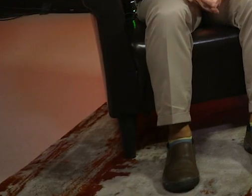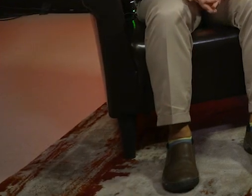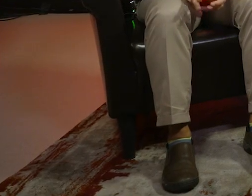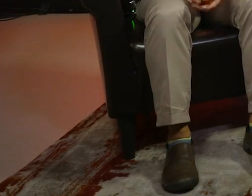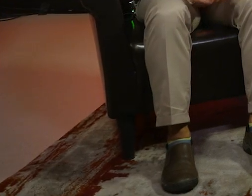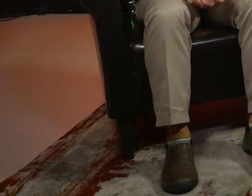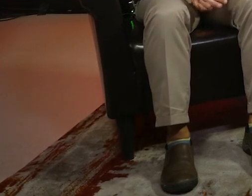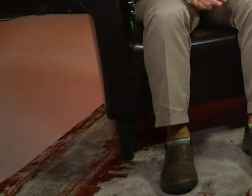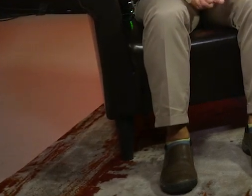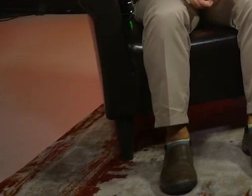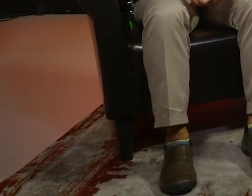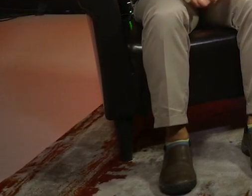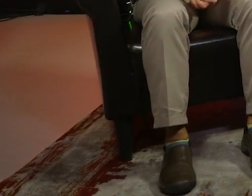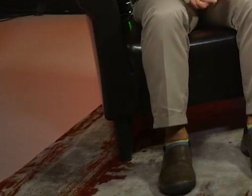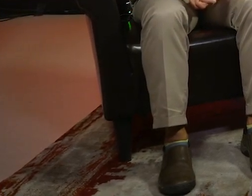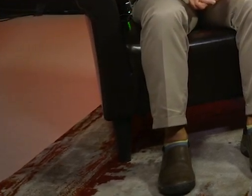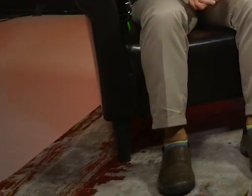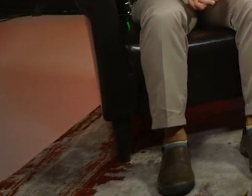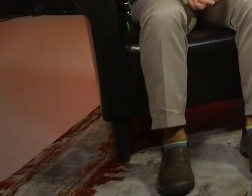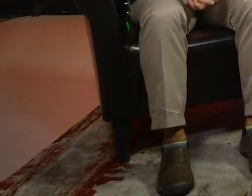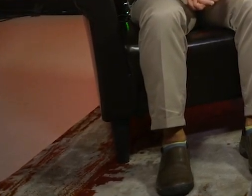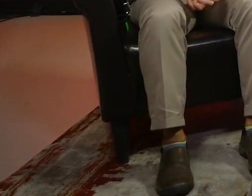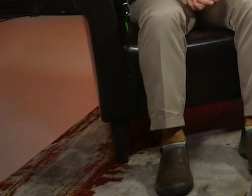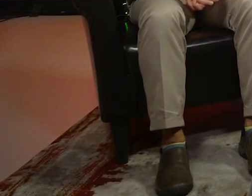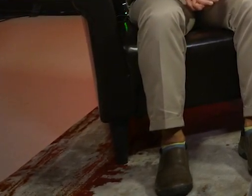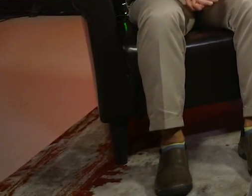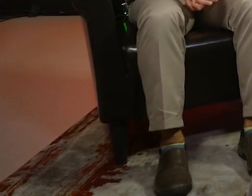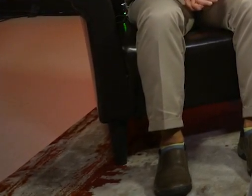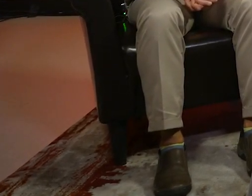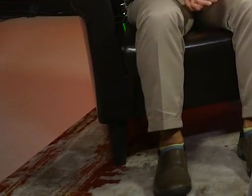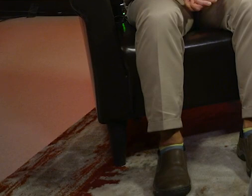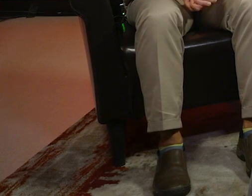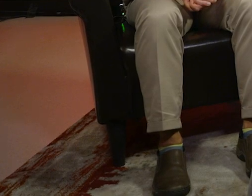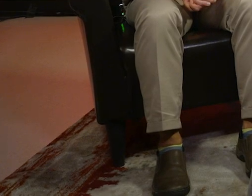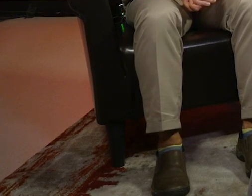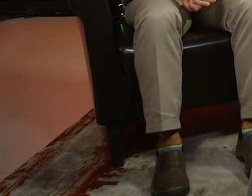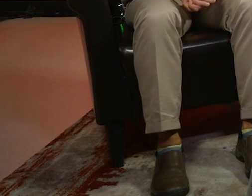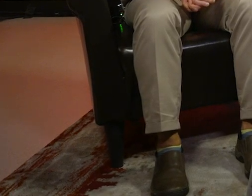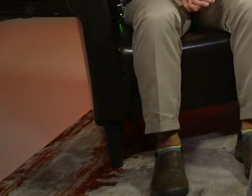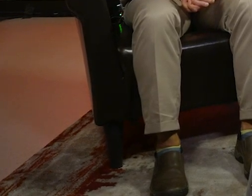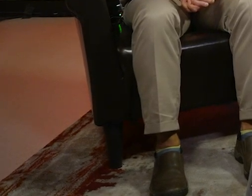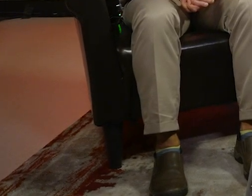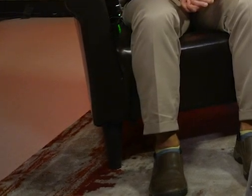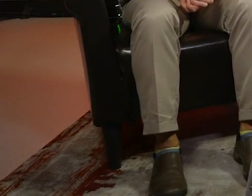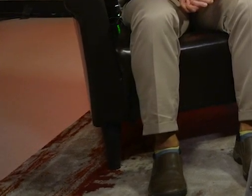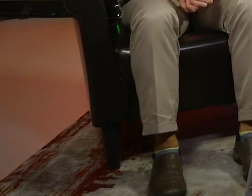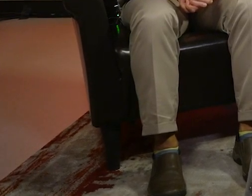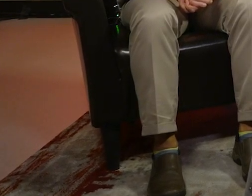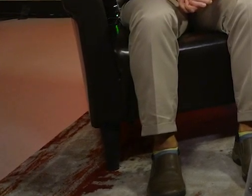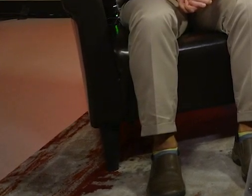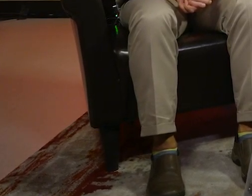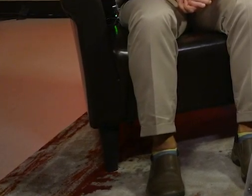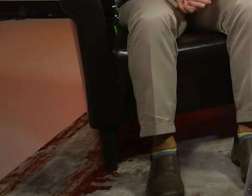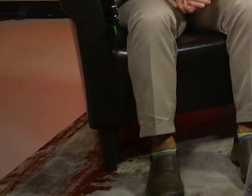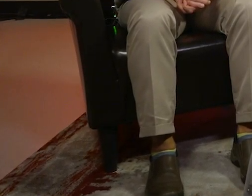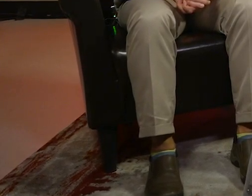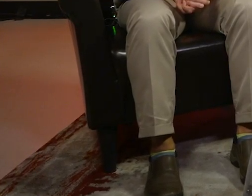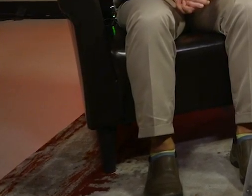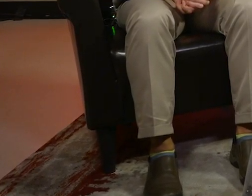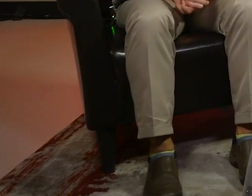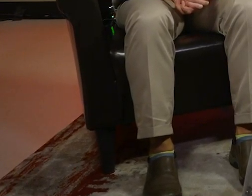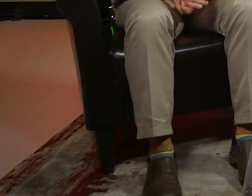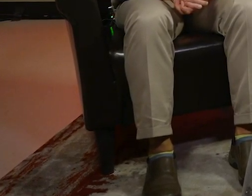Good morning, everyone. It is Monday, December 20th. Welcome into the Morning Medical Update. Got a little secret for you, though. We aren't actually here live